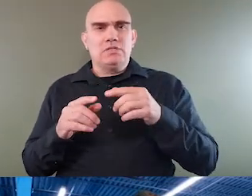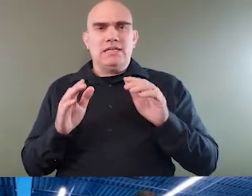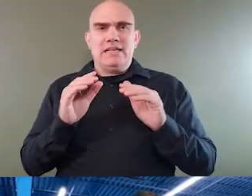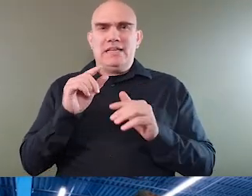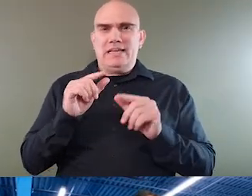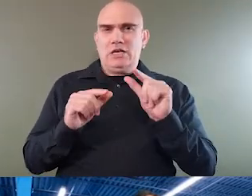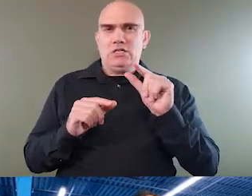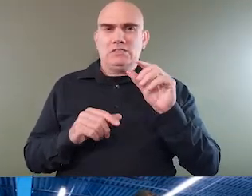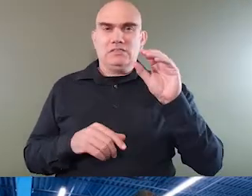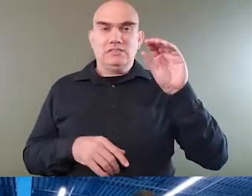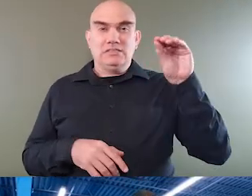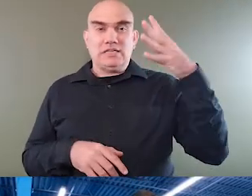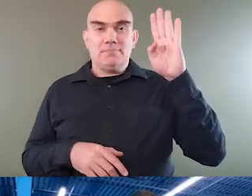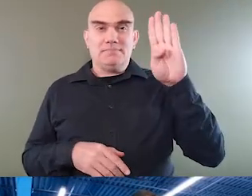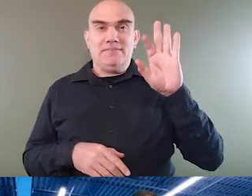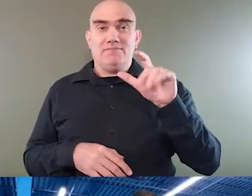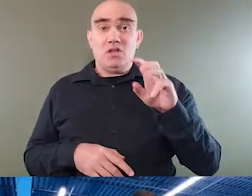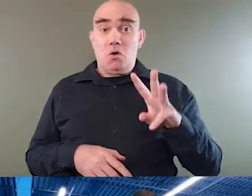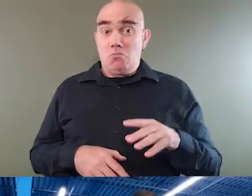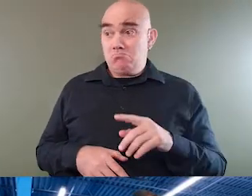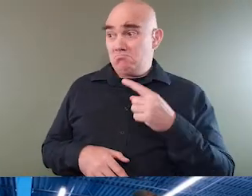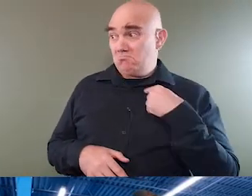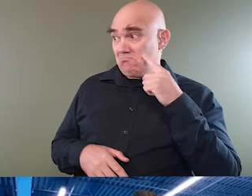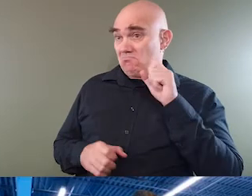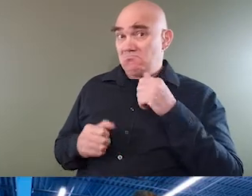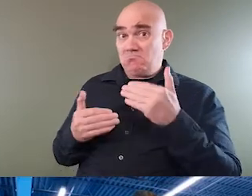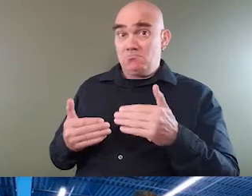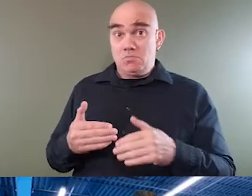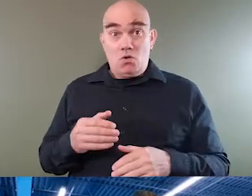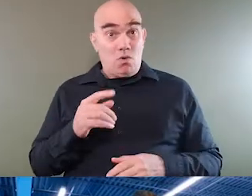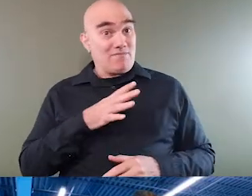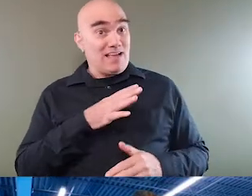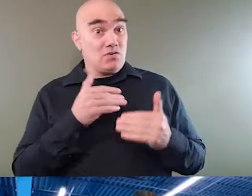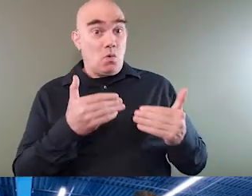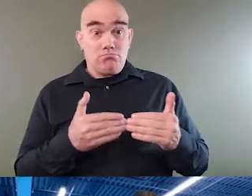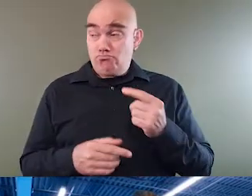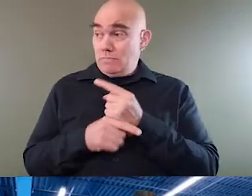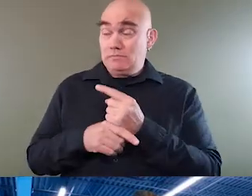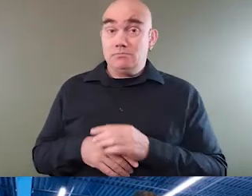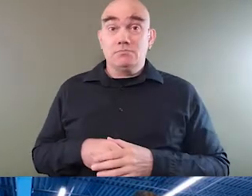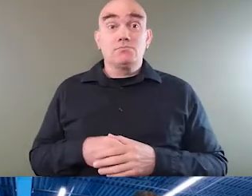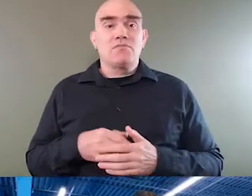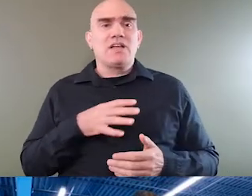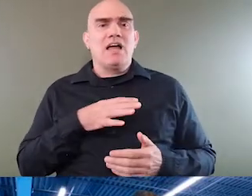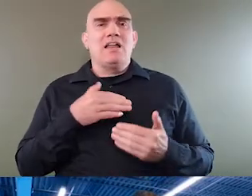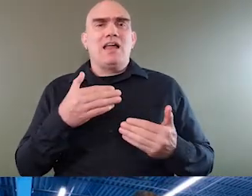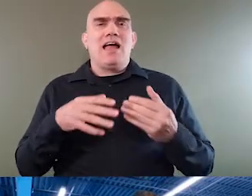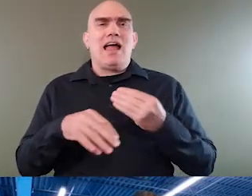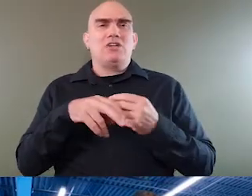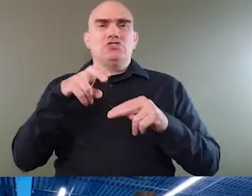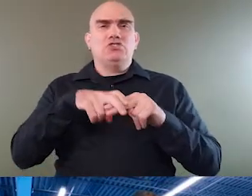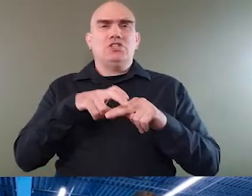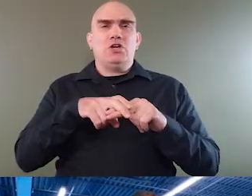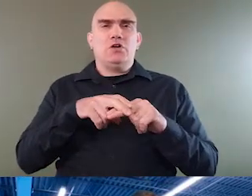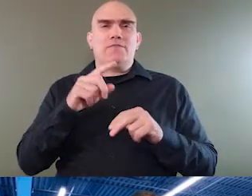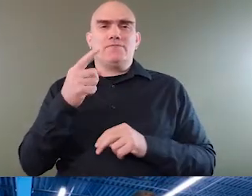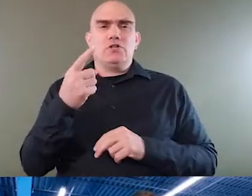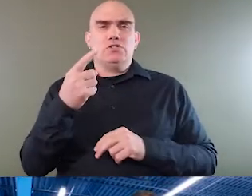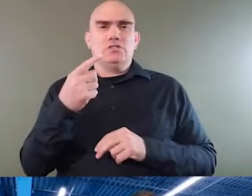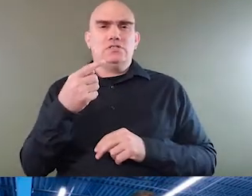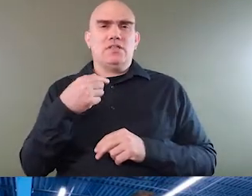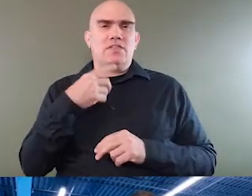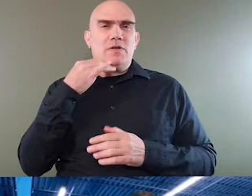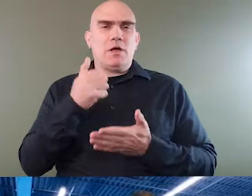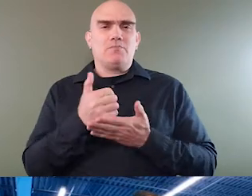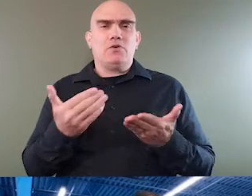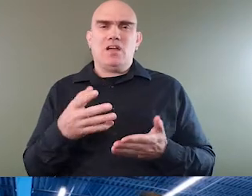think? I think so. Yeah, let's do it. All right. Well, let's add a chair first. I think that will be helpful here too. And wiggle